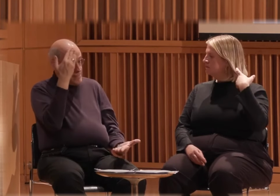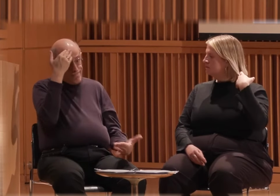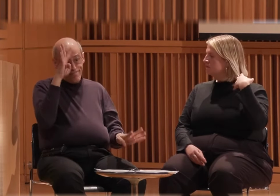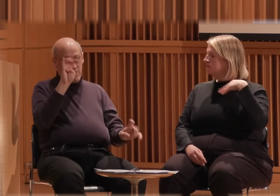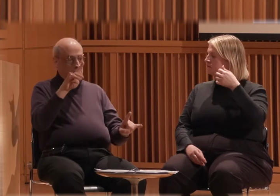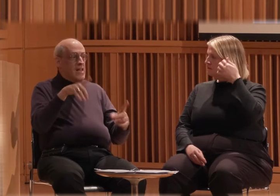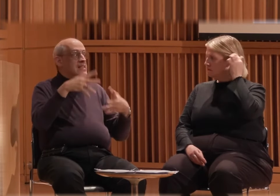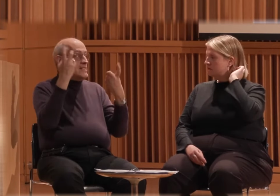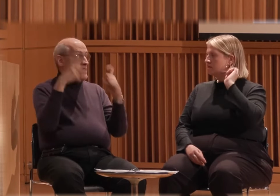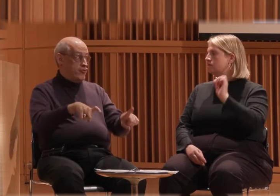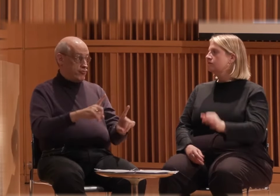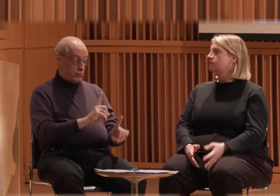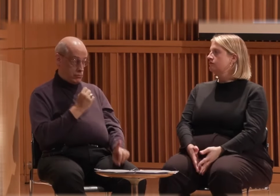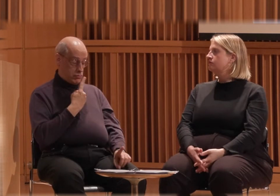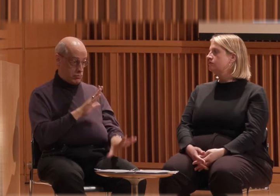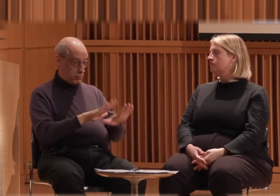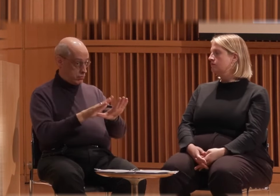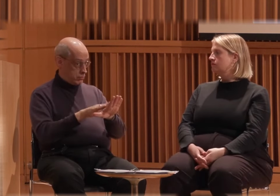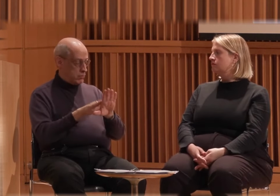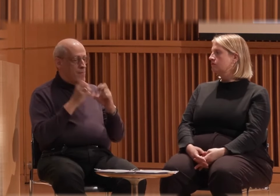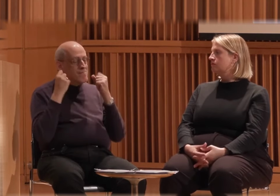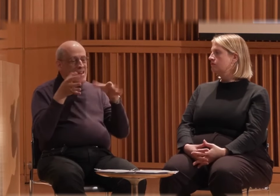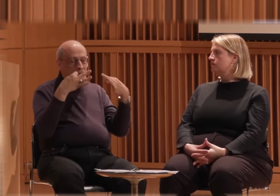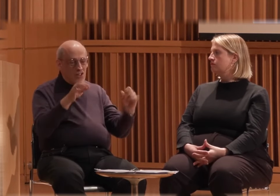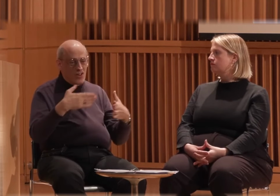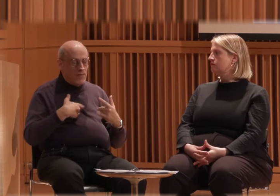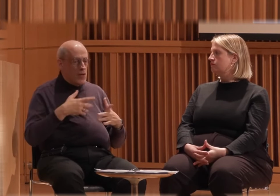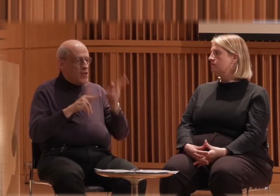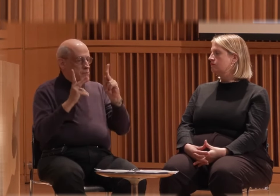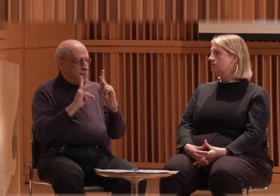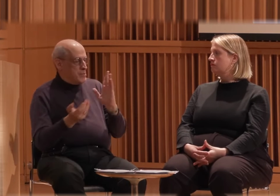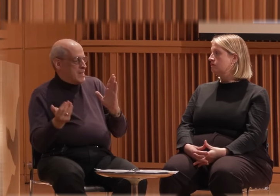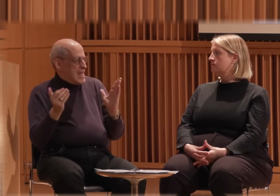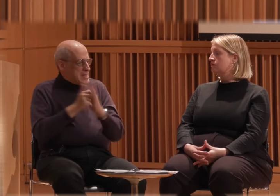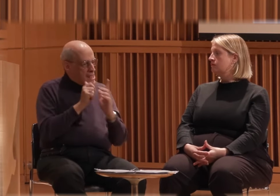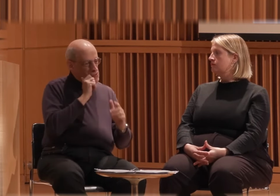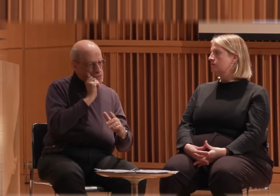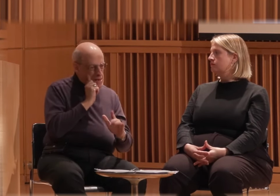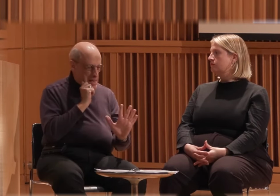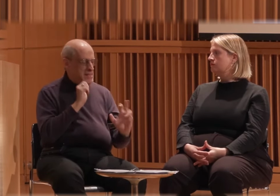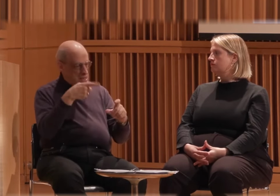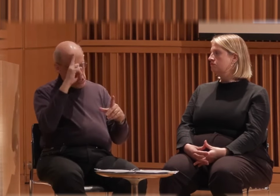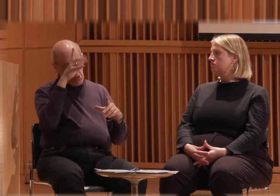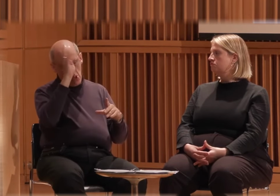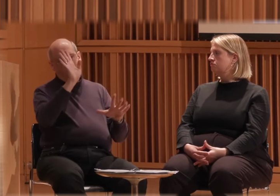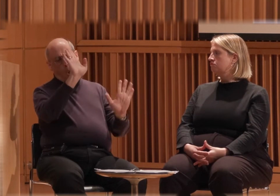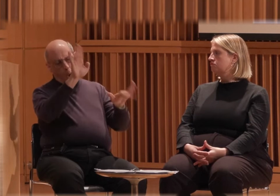very dangerous because there are all kinds of explanations that racist people have come up with in the past to